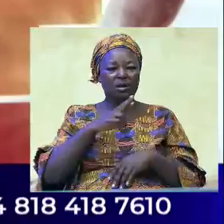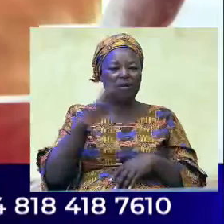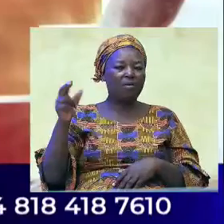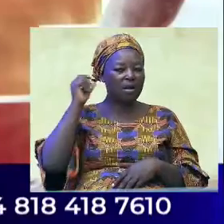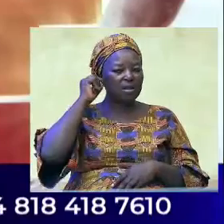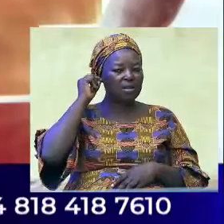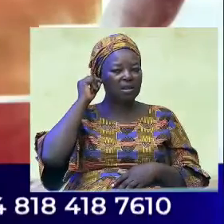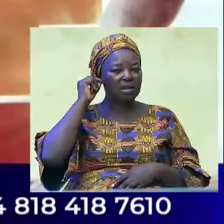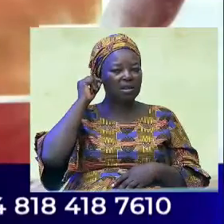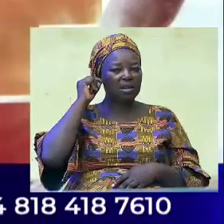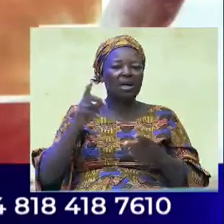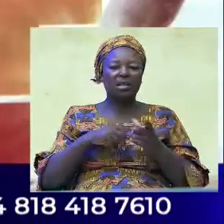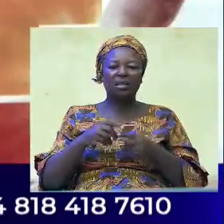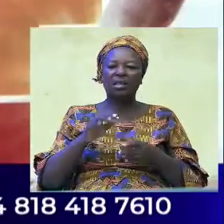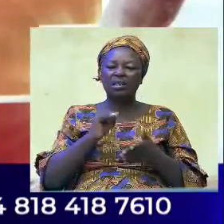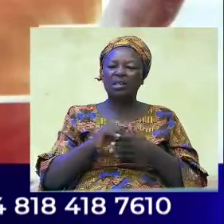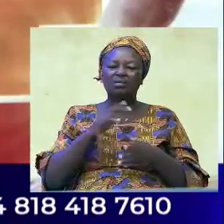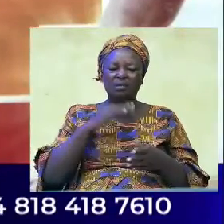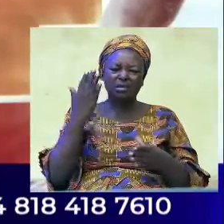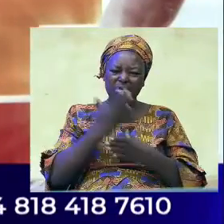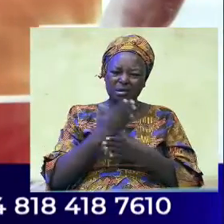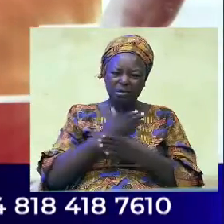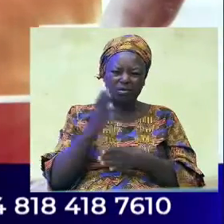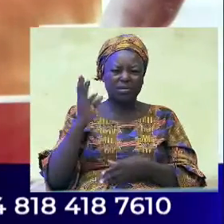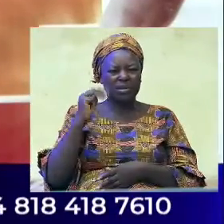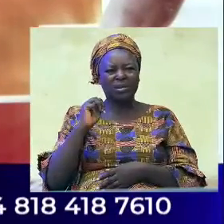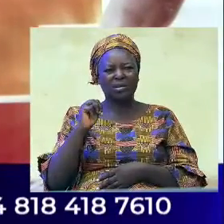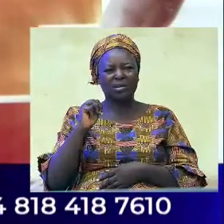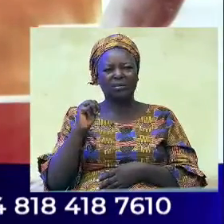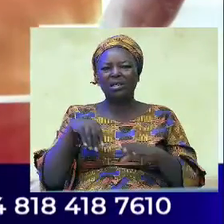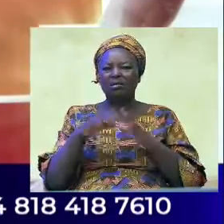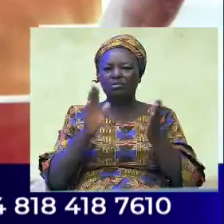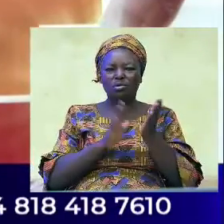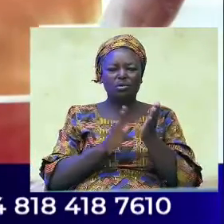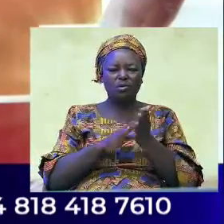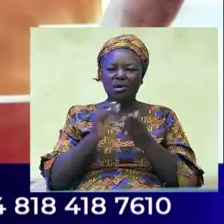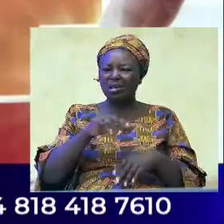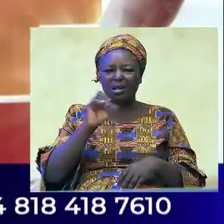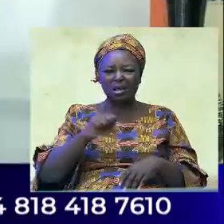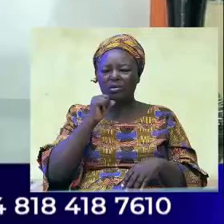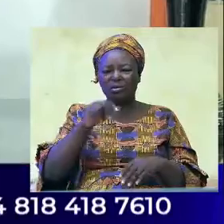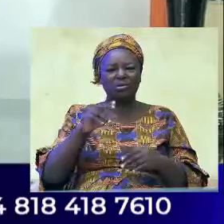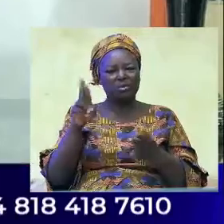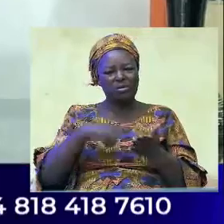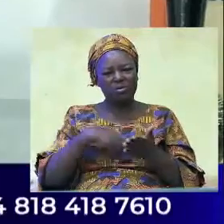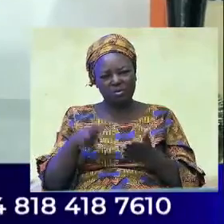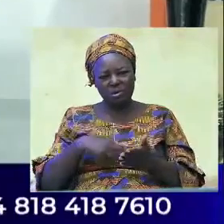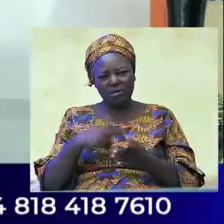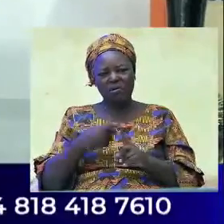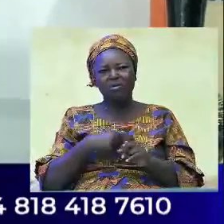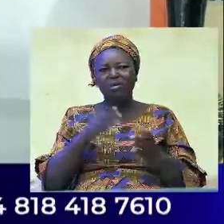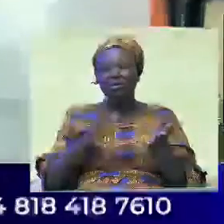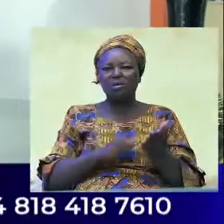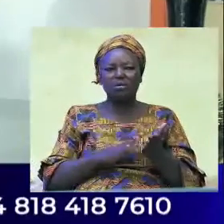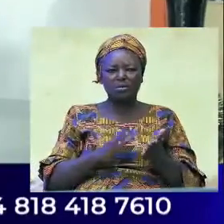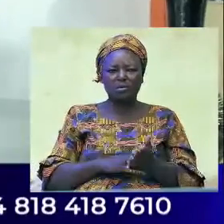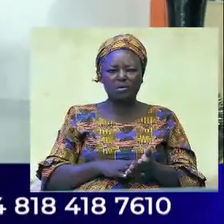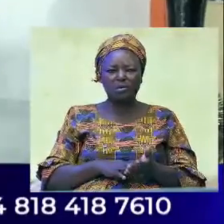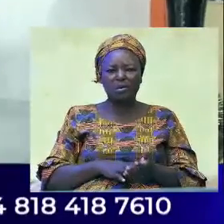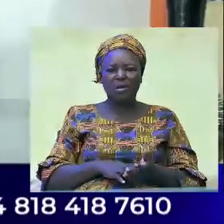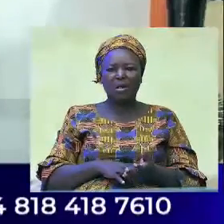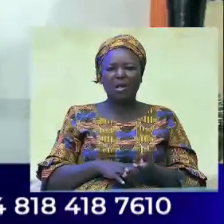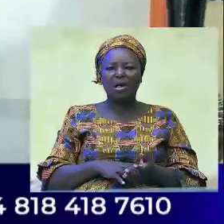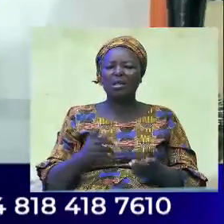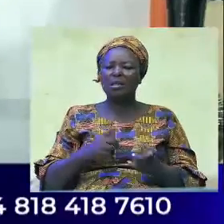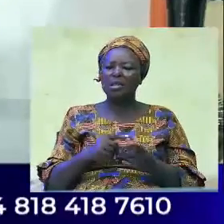ear. It was disturbing me since last semester. It was very difficult for me to read each time the pain starts.